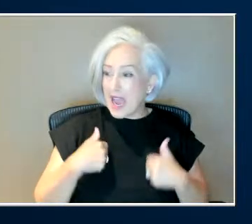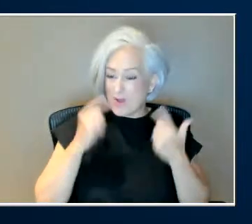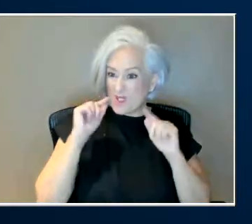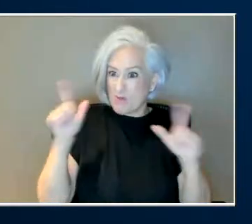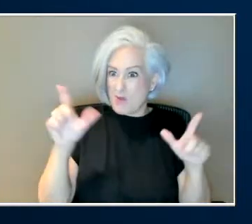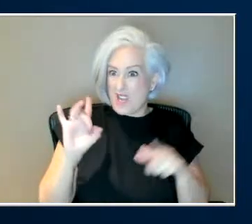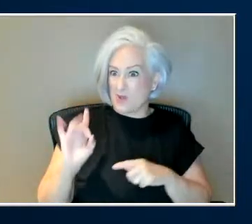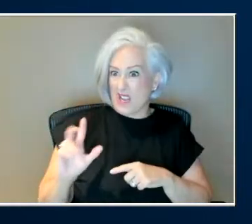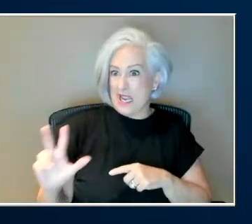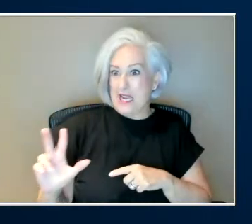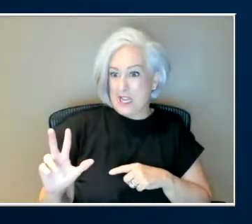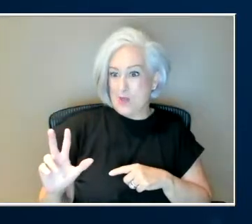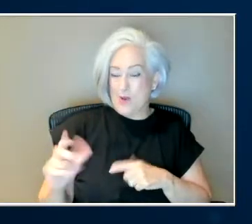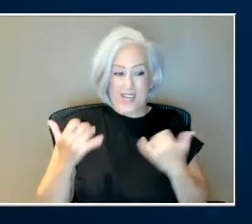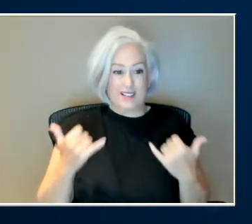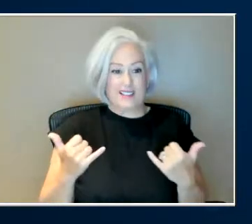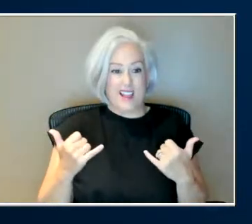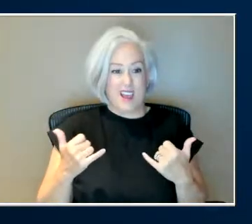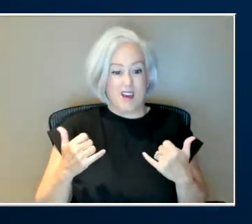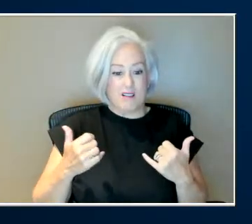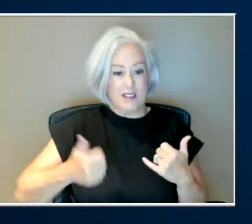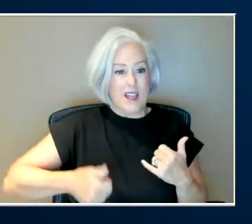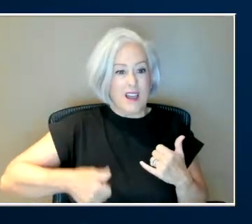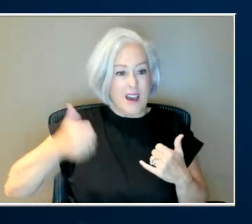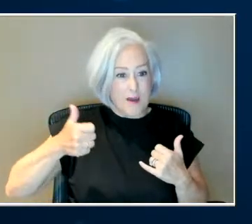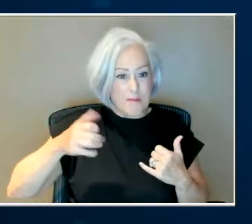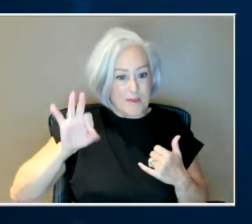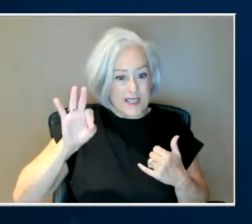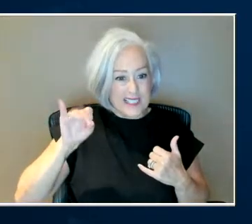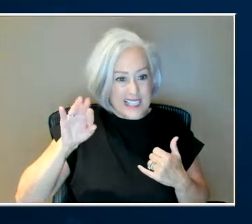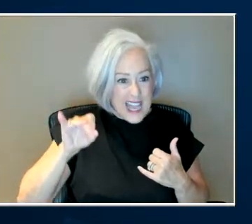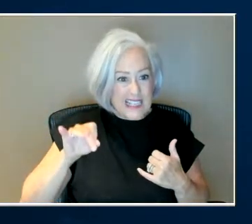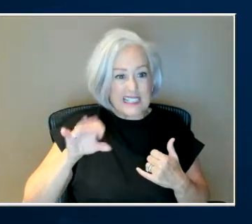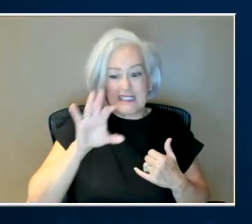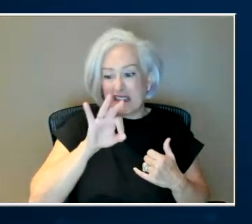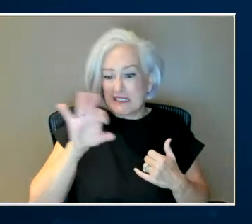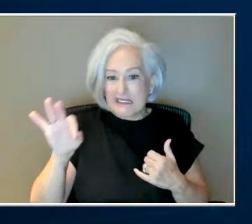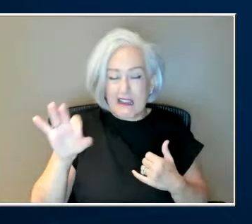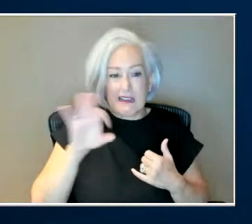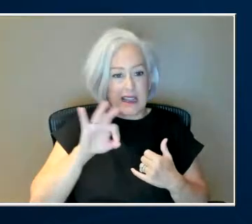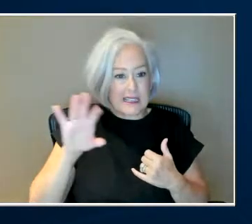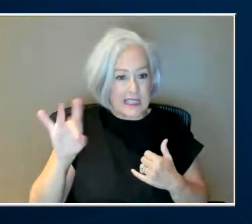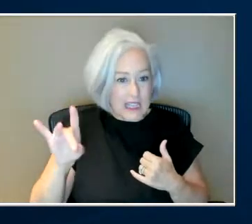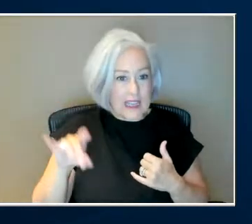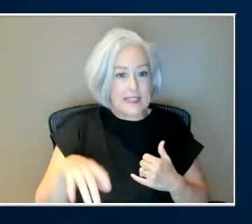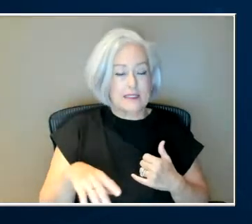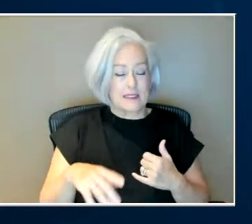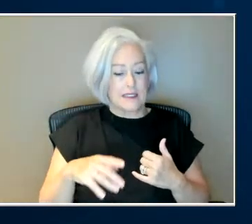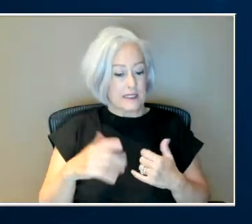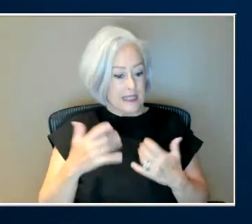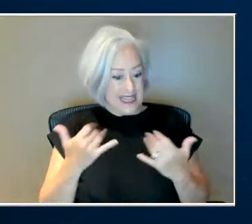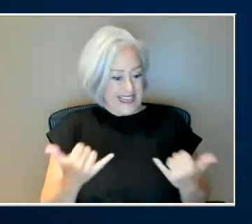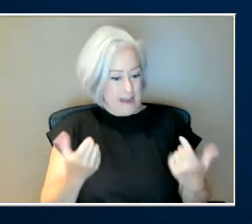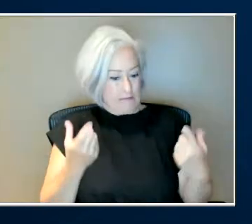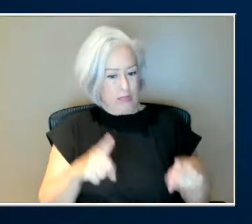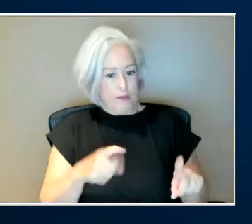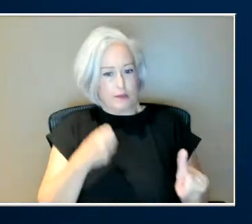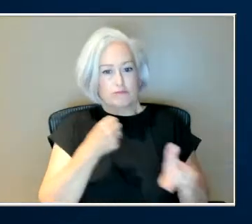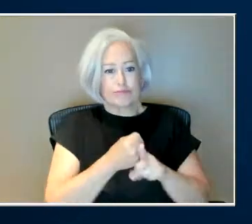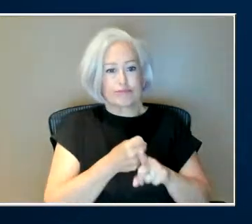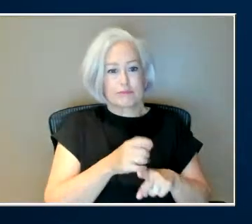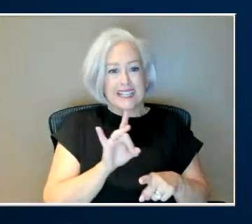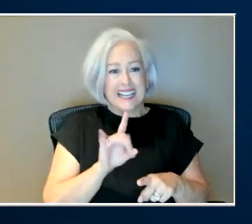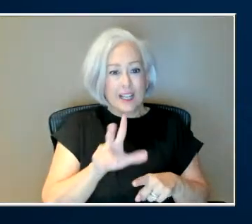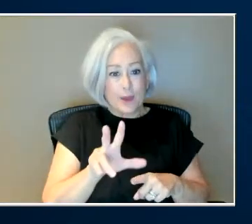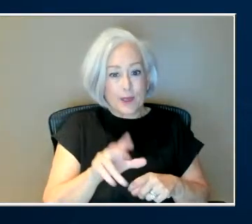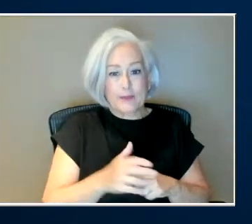upper 90s is danger zone, but it really starts even in the lower 80s. Dr. Patel, are those electrolyte drinks